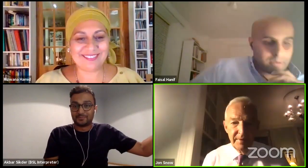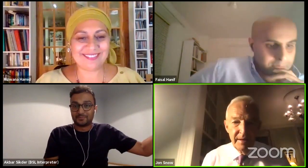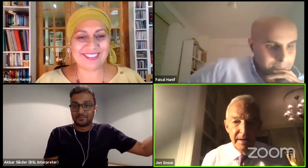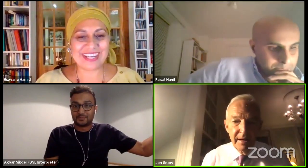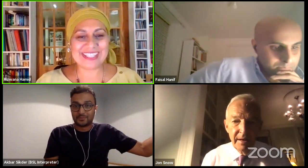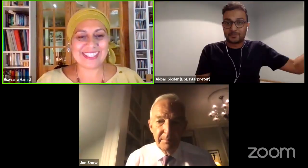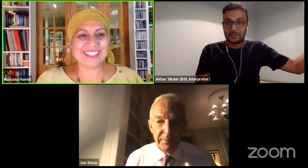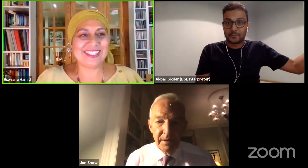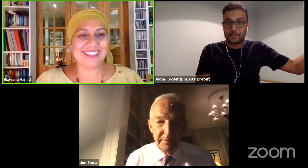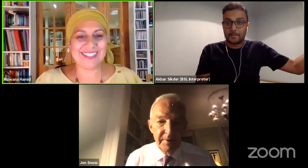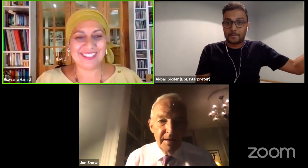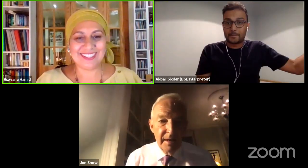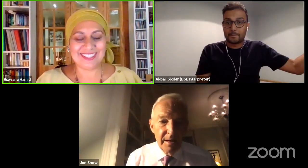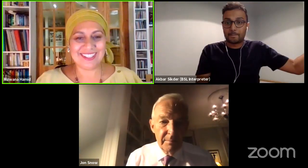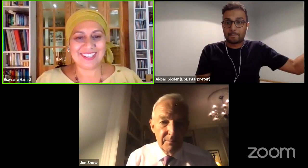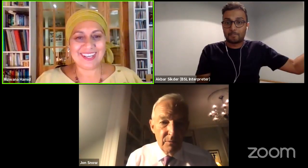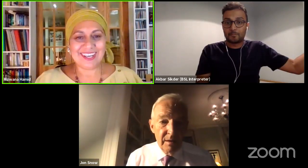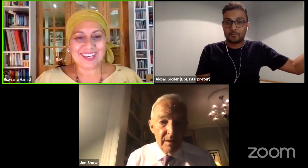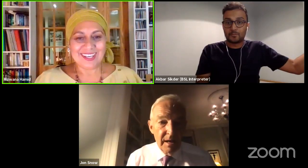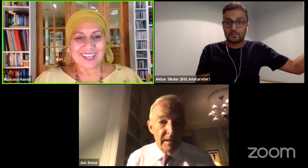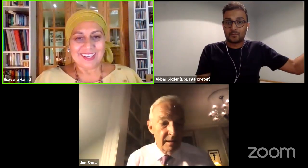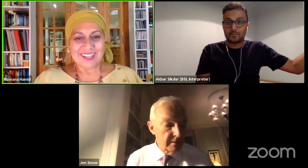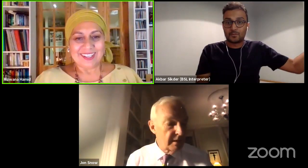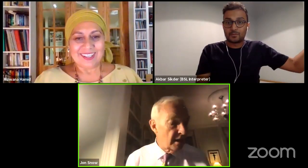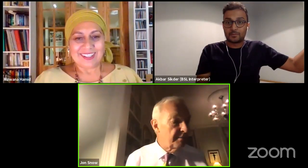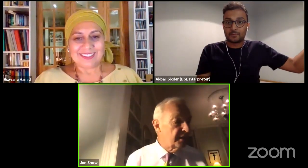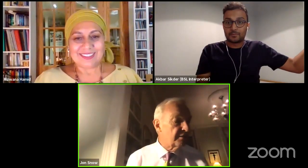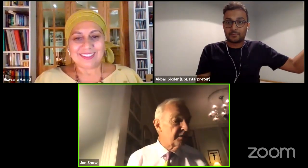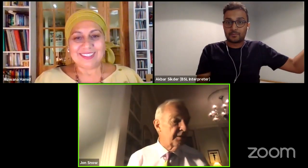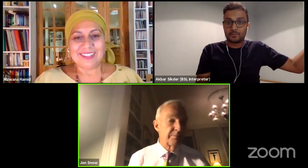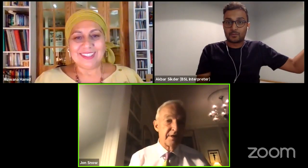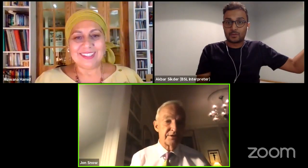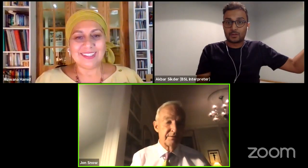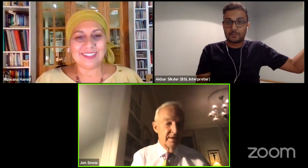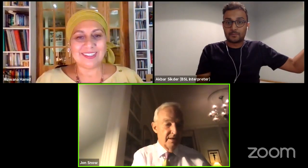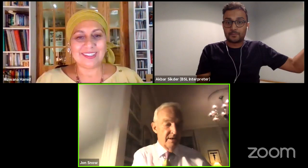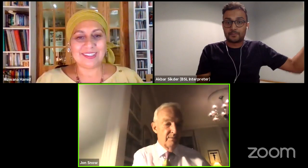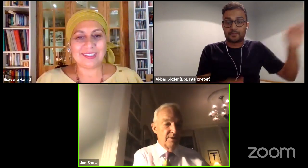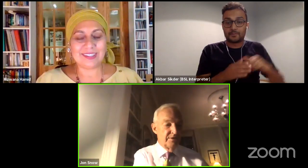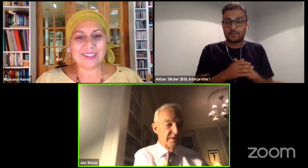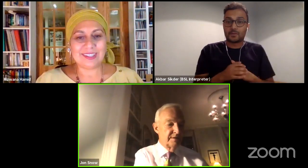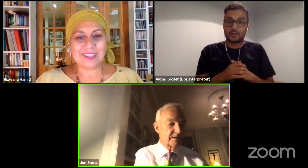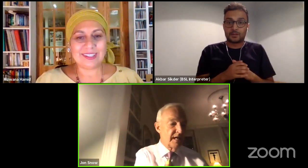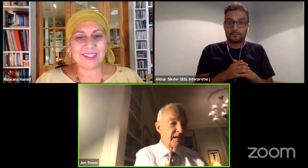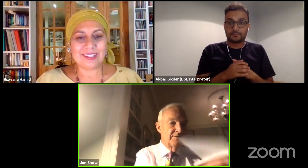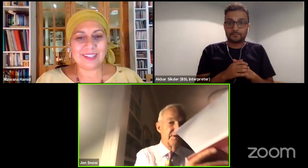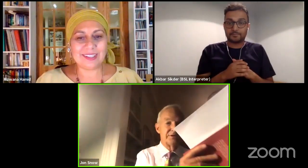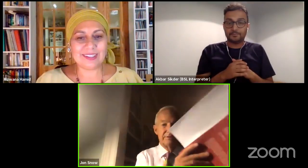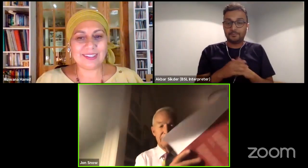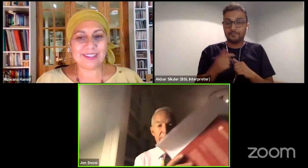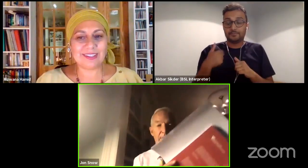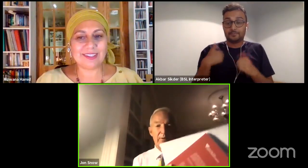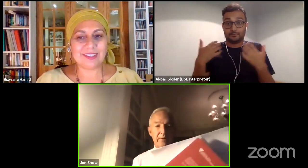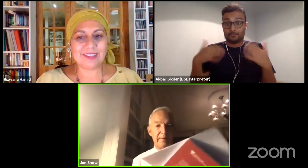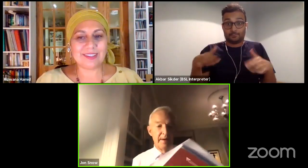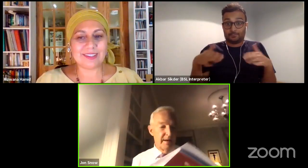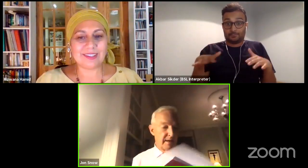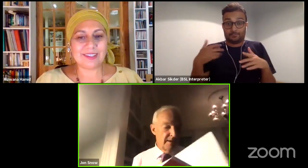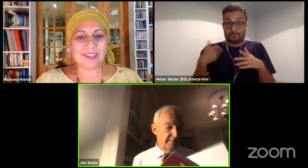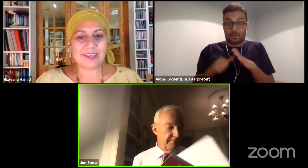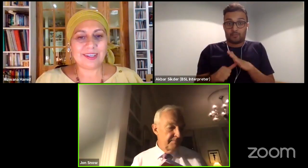Yeah. Great. Brilliant. Well, I'm incredibly impressed with the scale of this